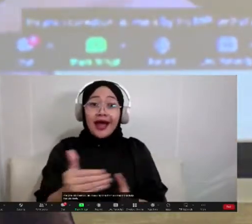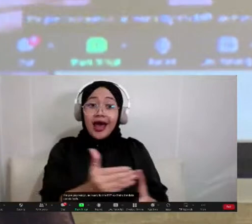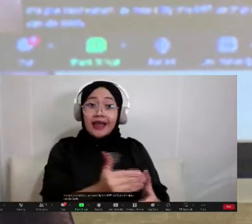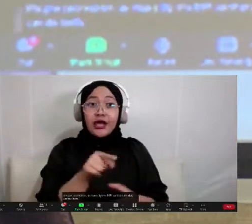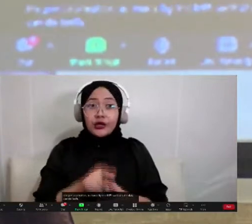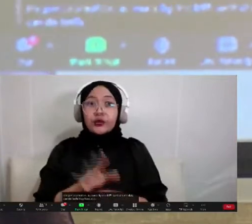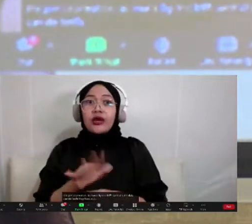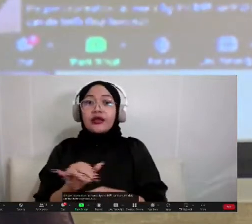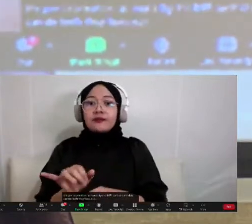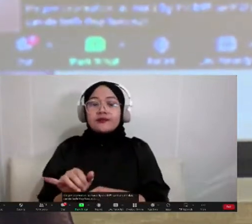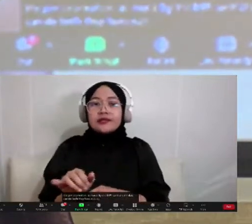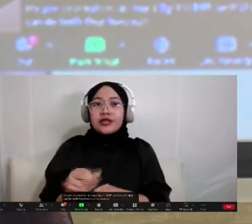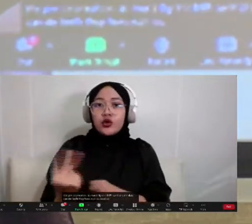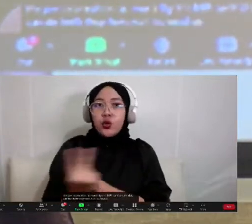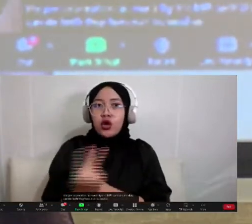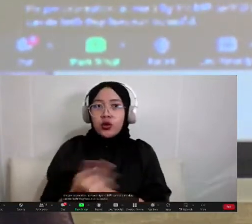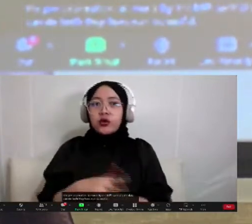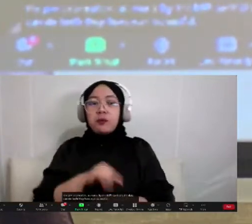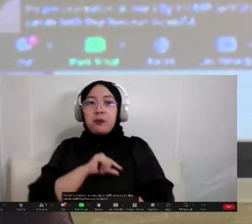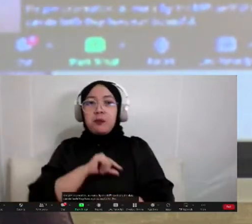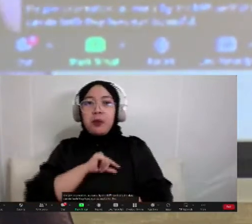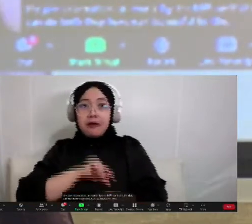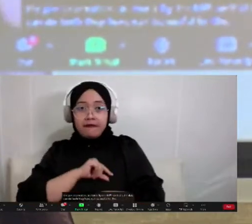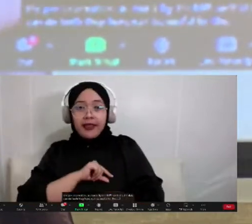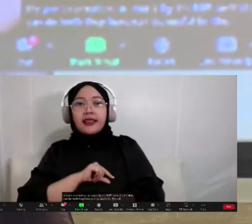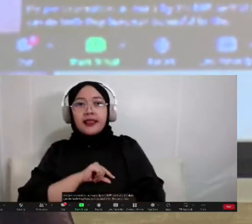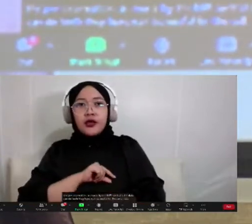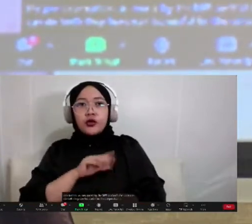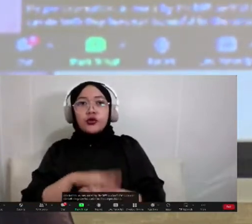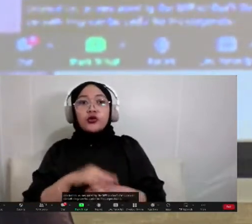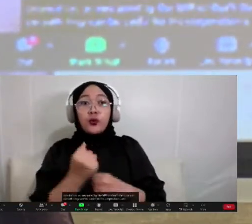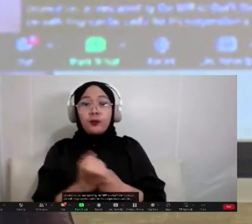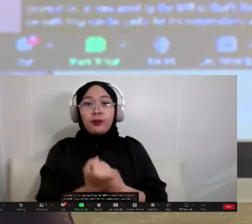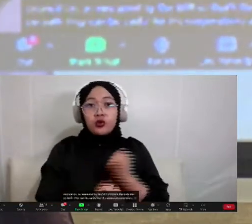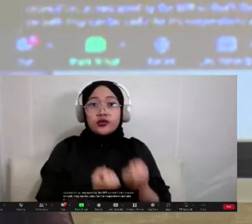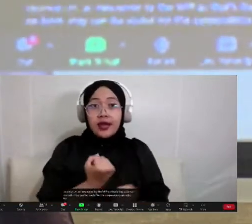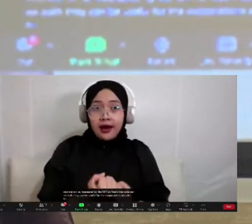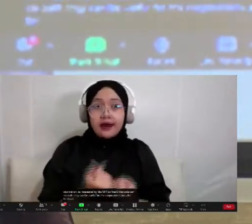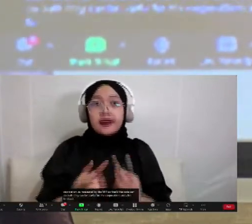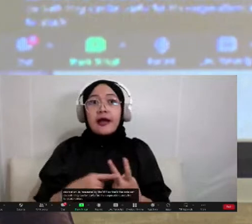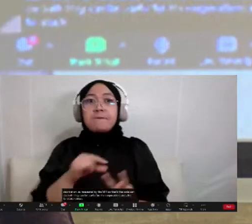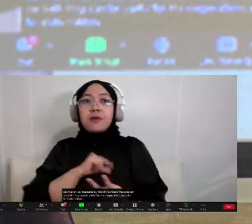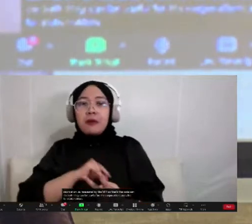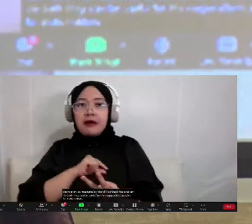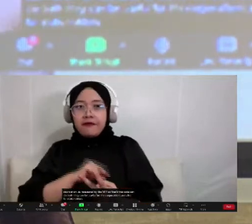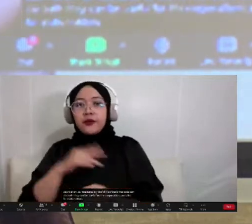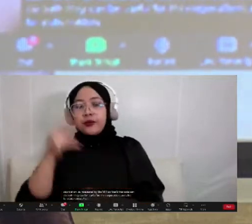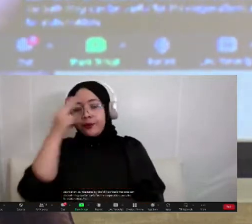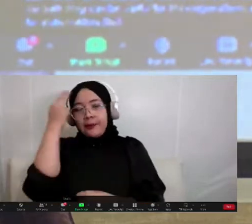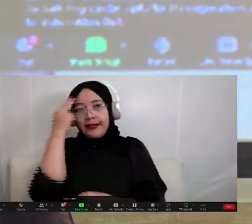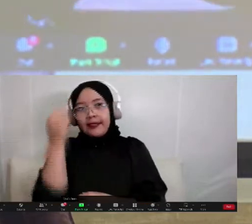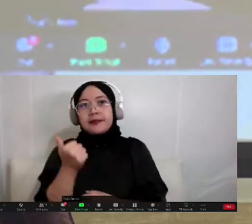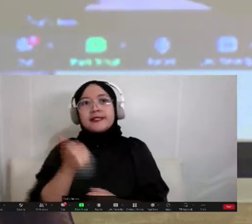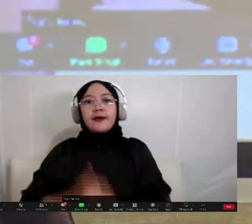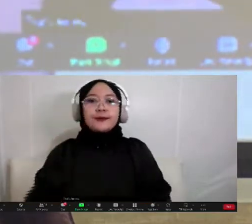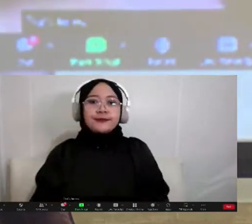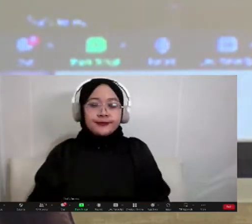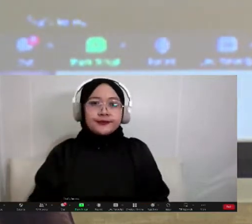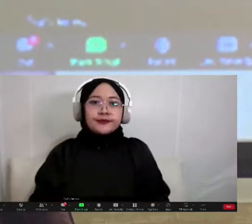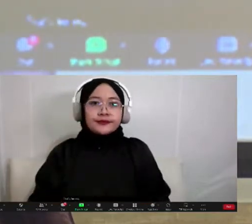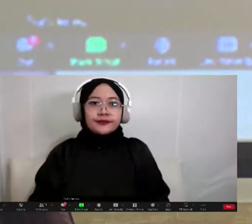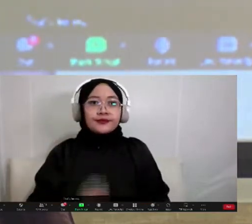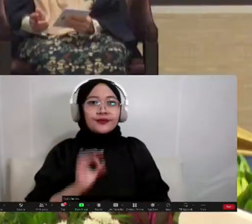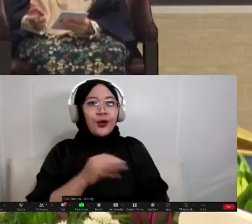Can be useful either for the corporations and also for stakeholders. That's from my take. Thank you, Dr.